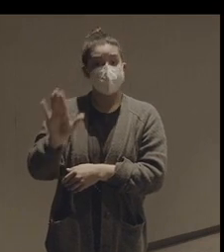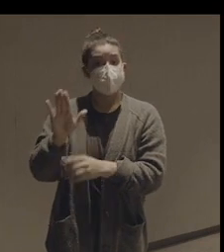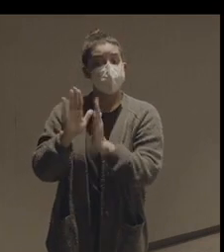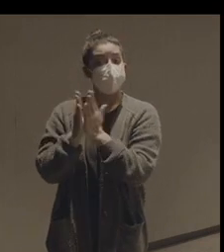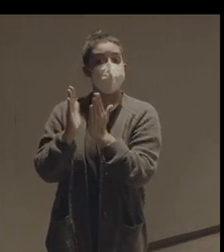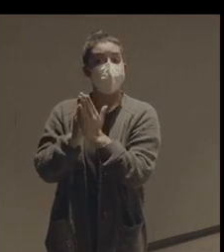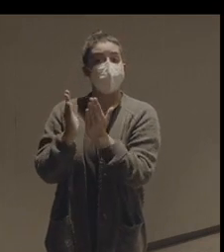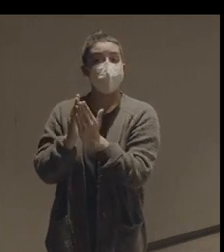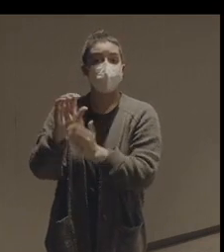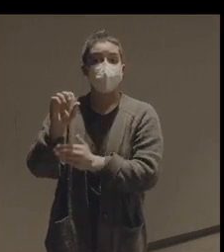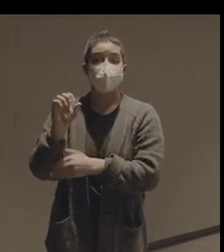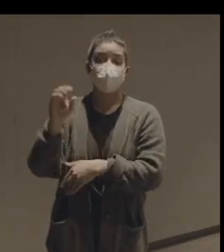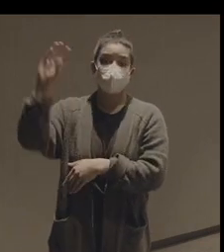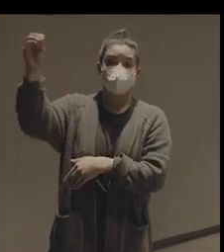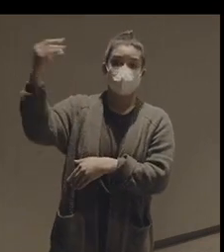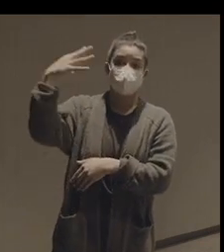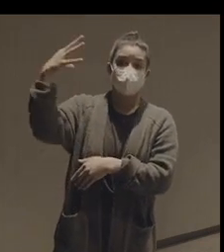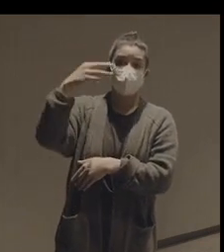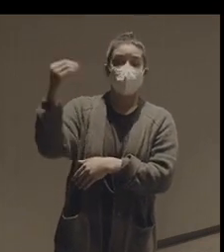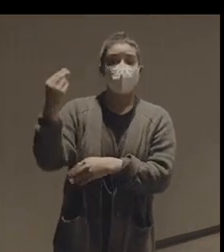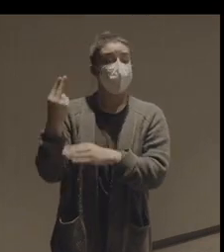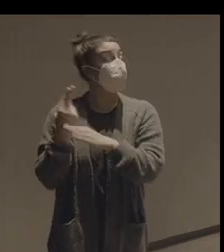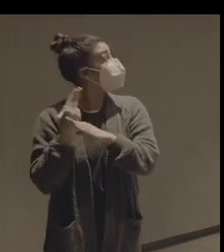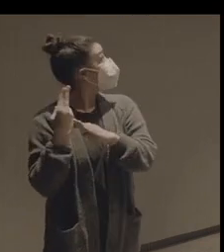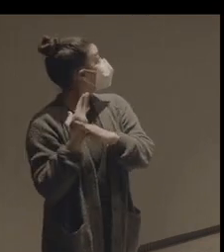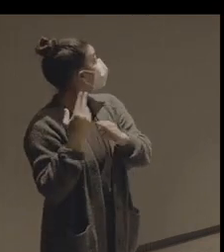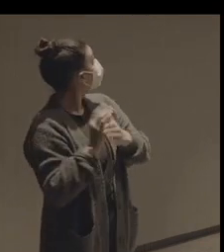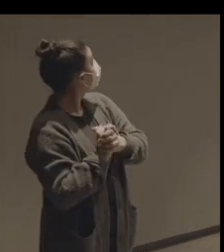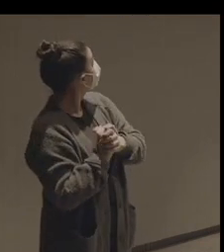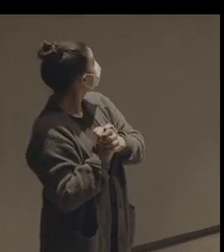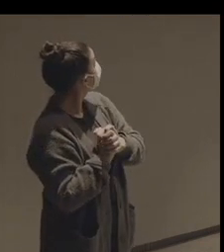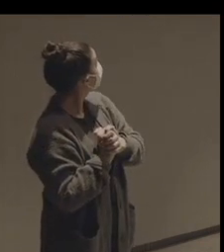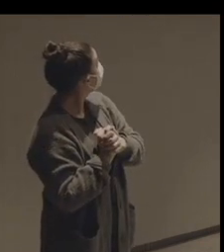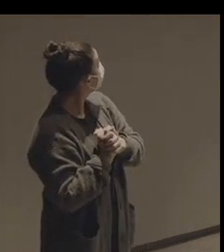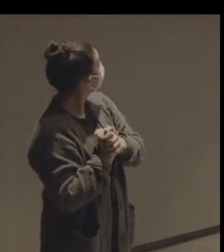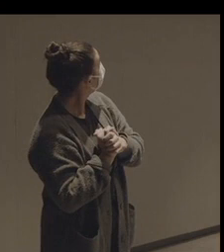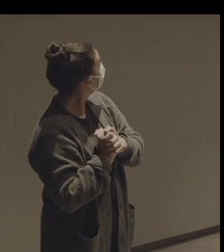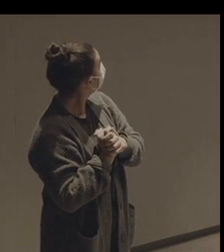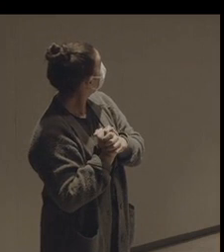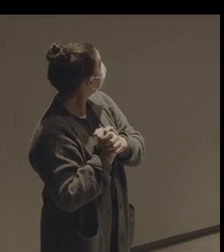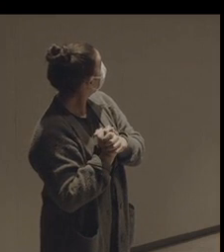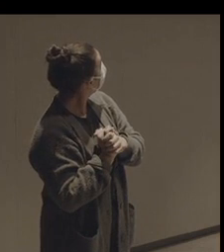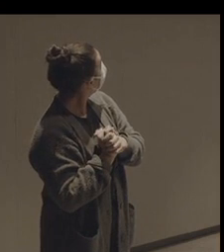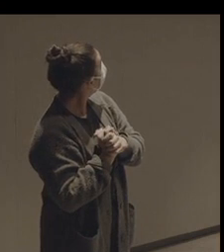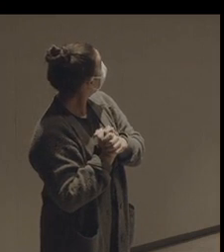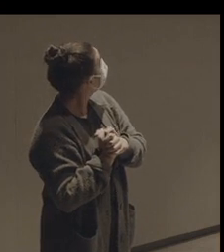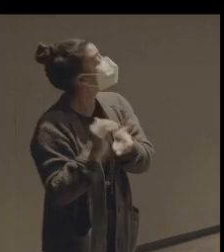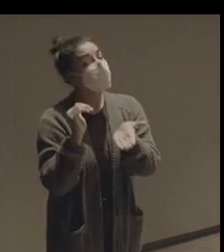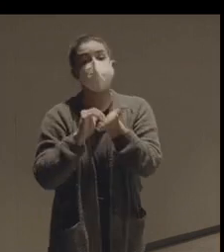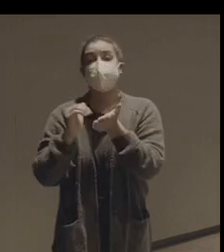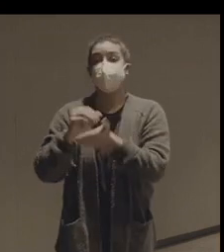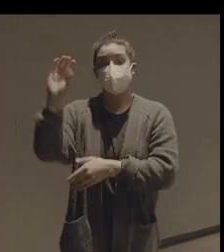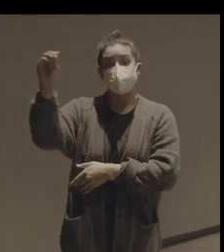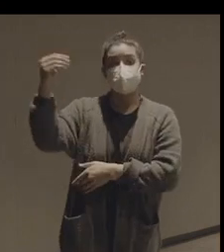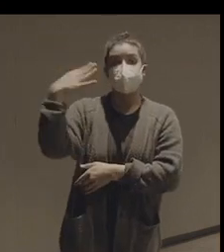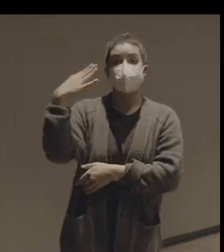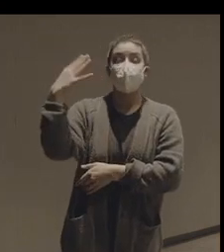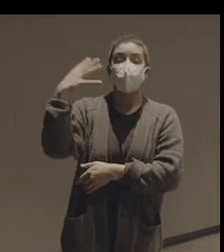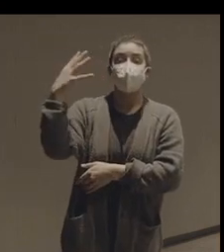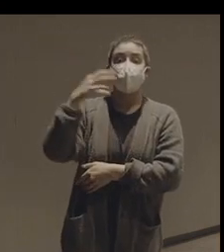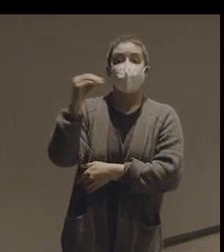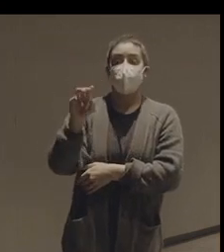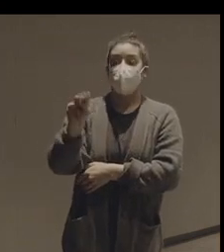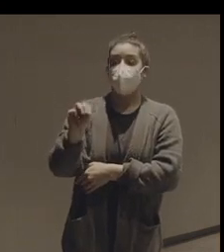title referring to the plentiful sunshine, but also the fact that the state itself was a muse and an inspiration. This